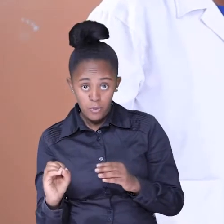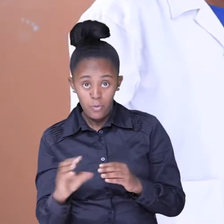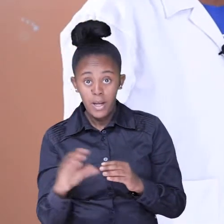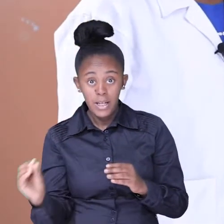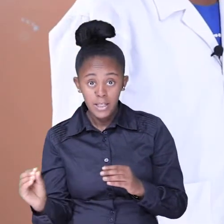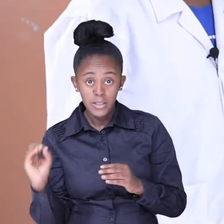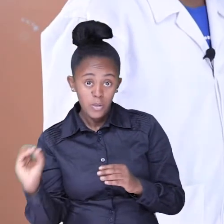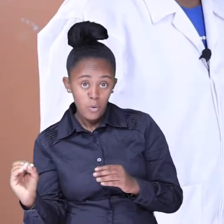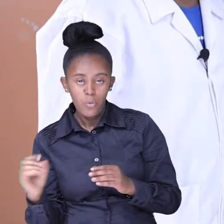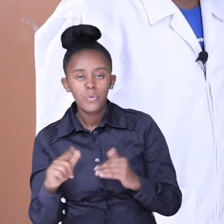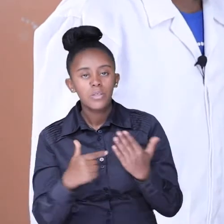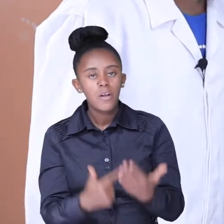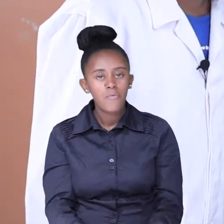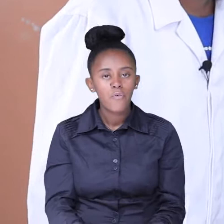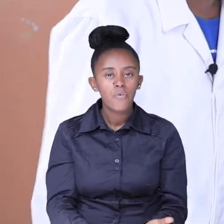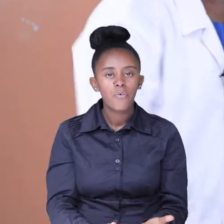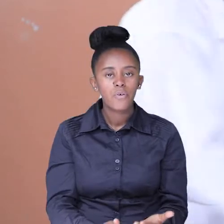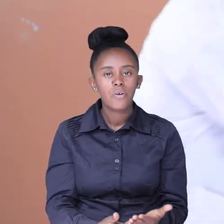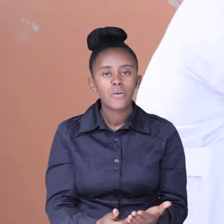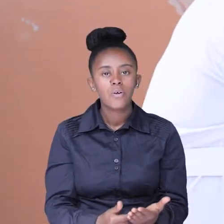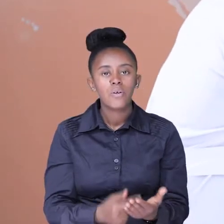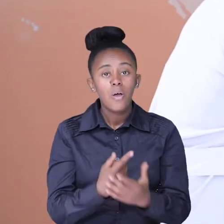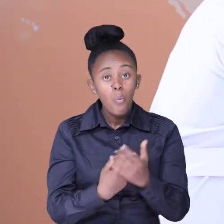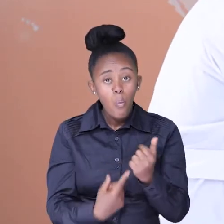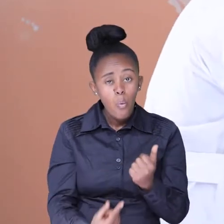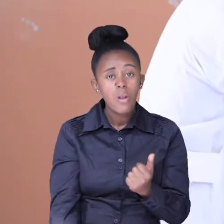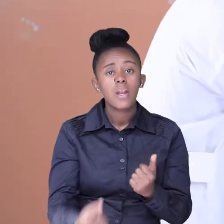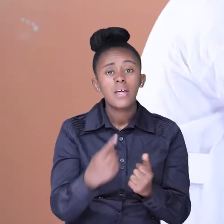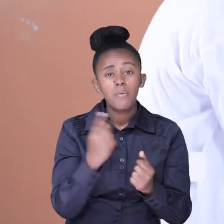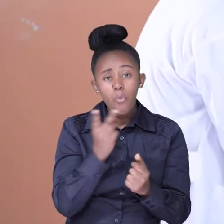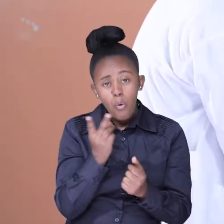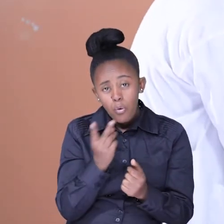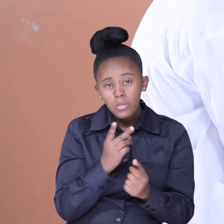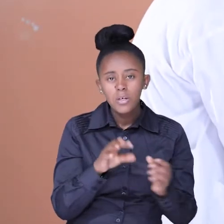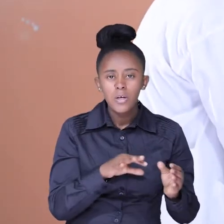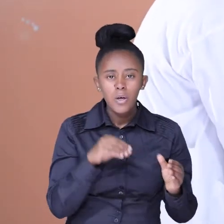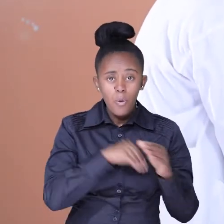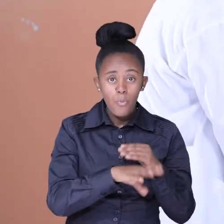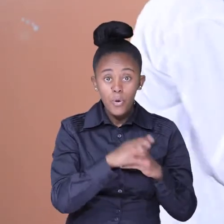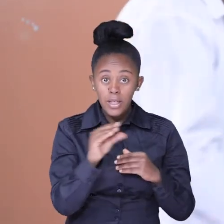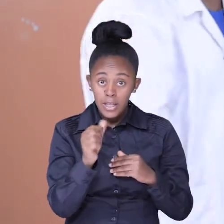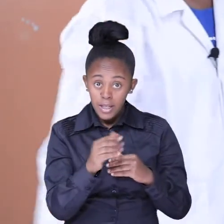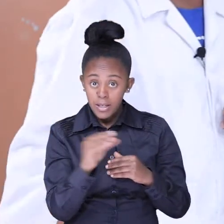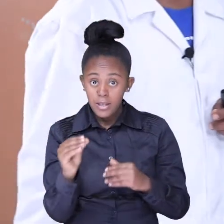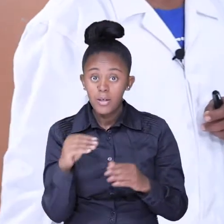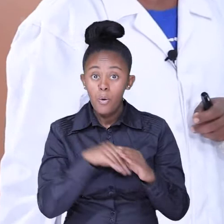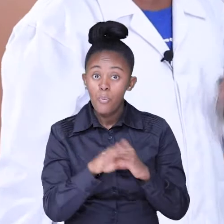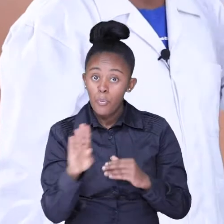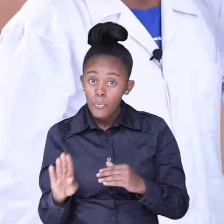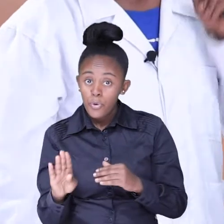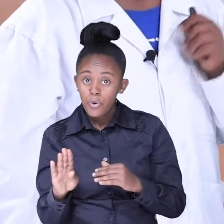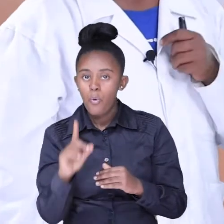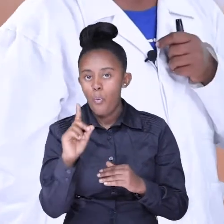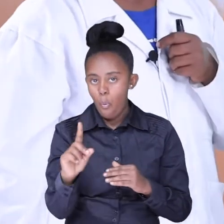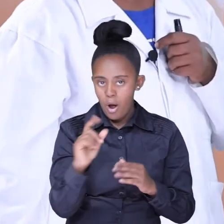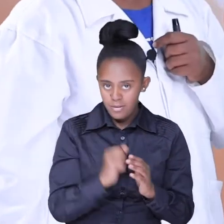0. Therefore, we get only 1 if both input A and input is what?